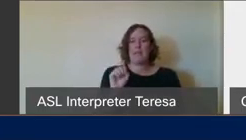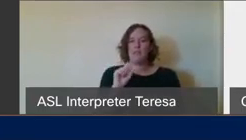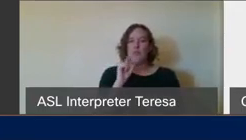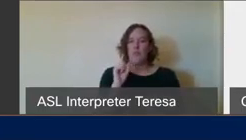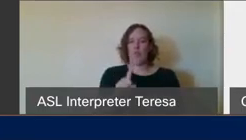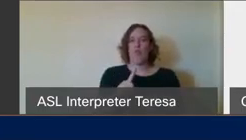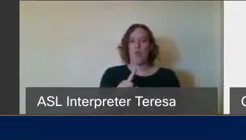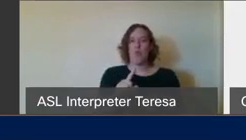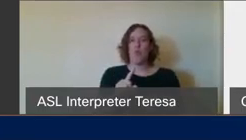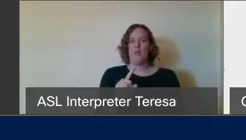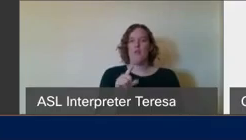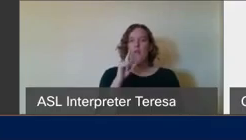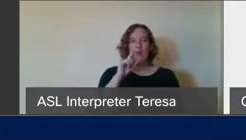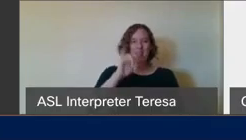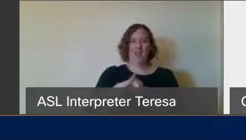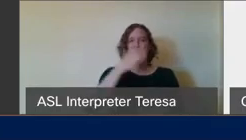to CDC.